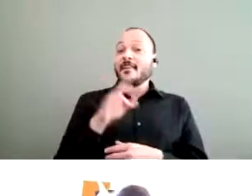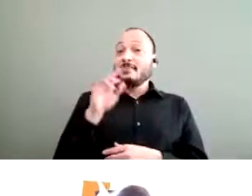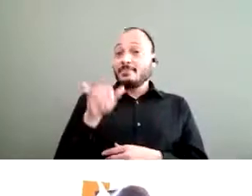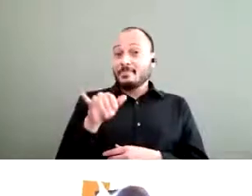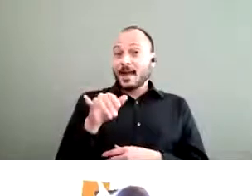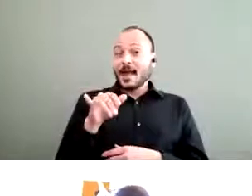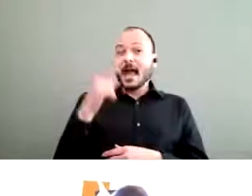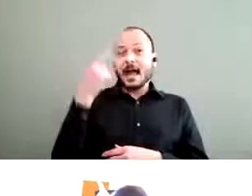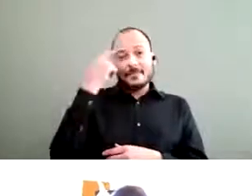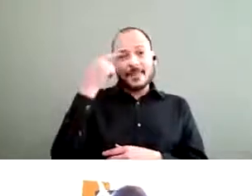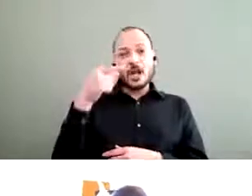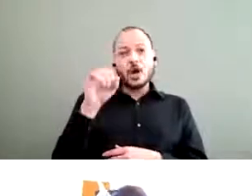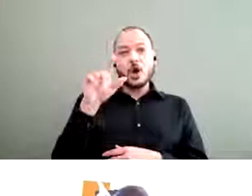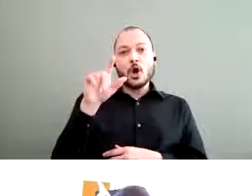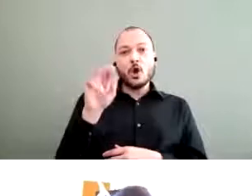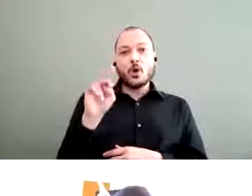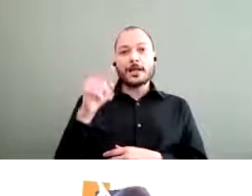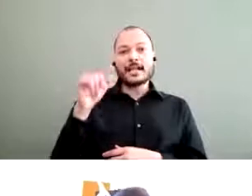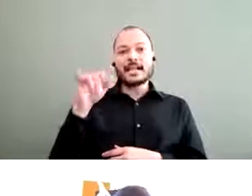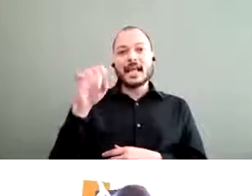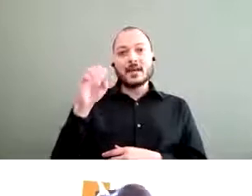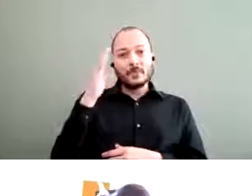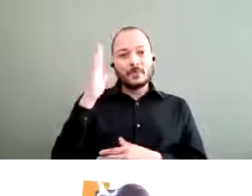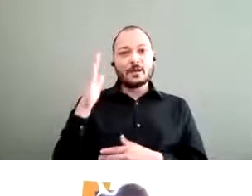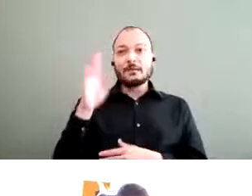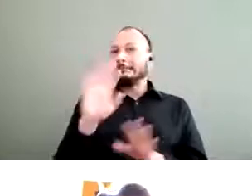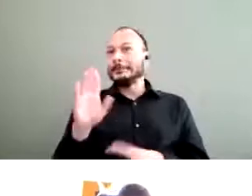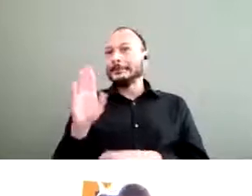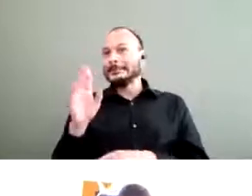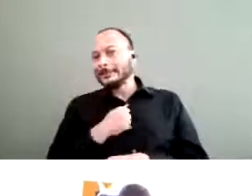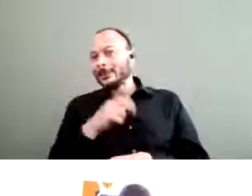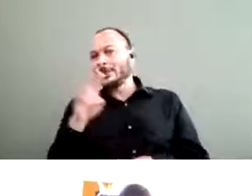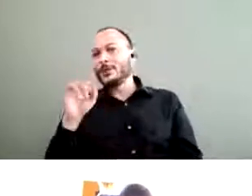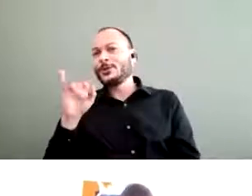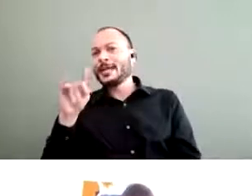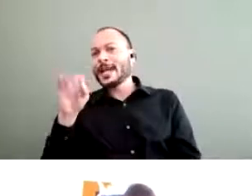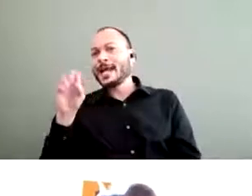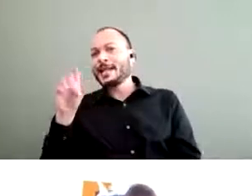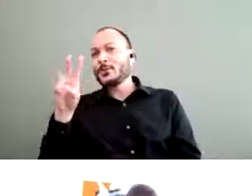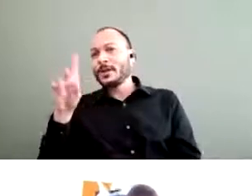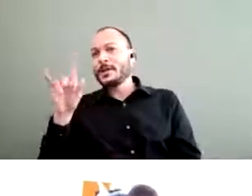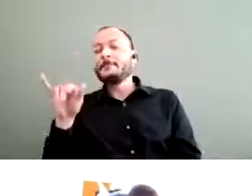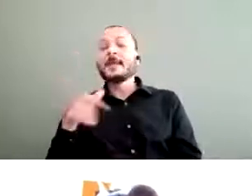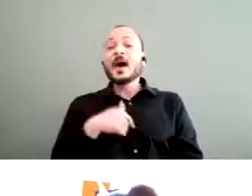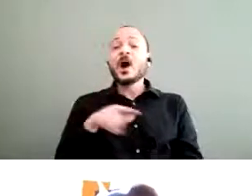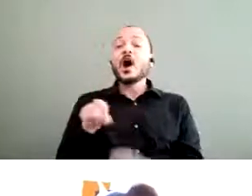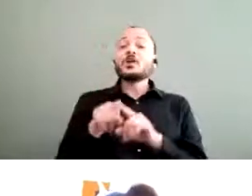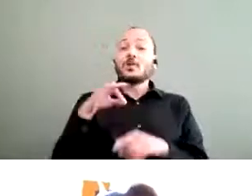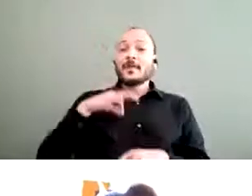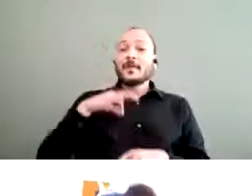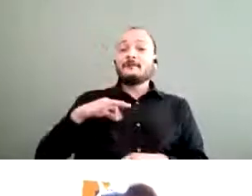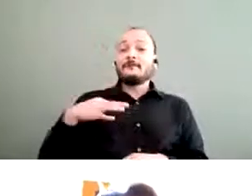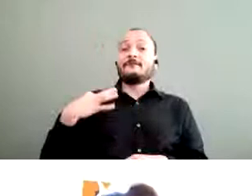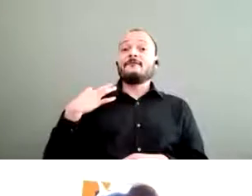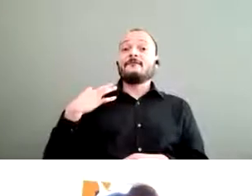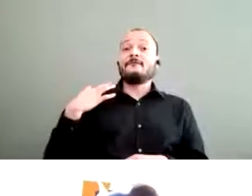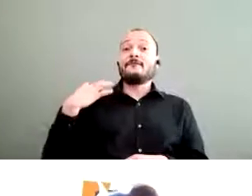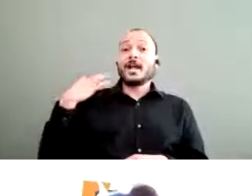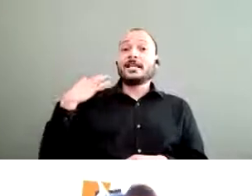going to go into this, and then, or sorry, United Way. And then the Volunteer Income Tax Assistance